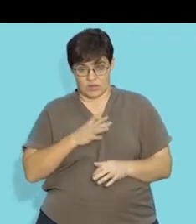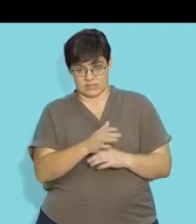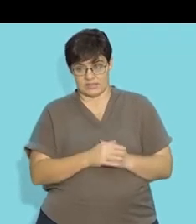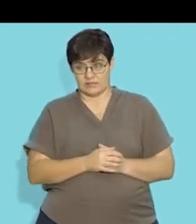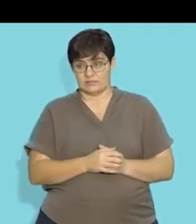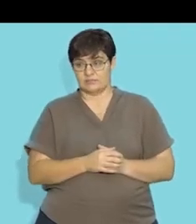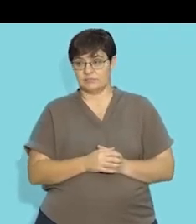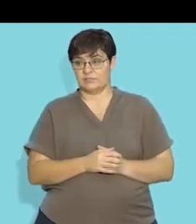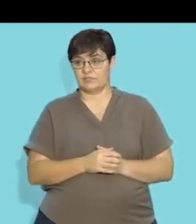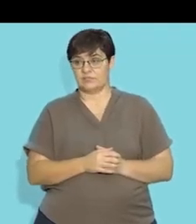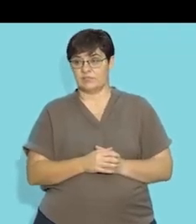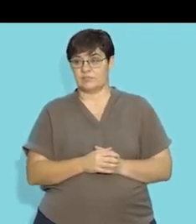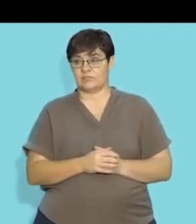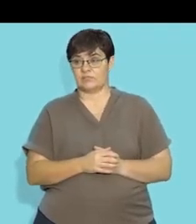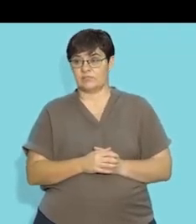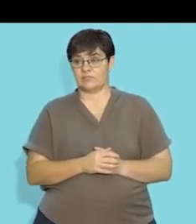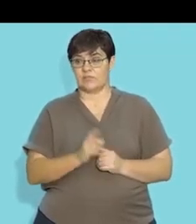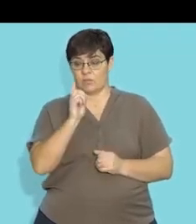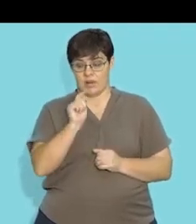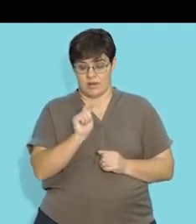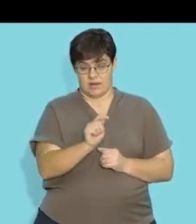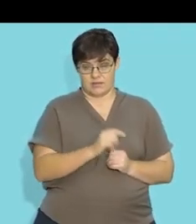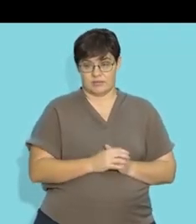Are we together? I put 1